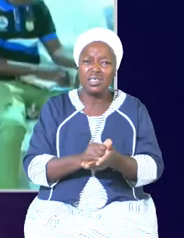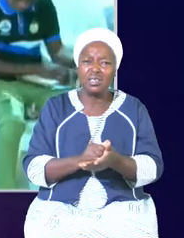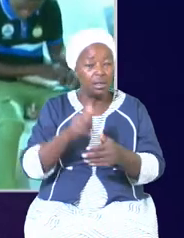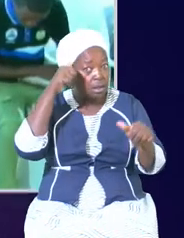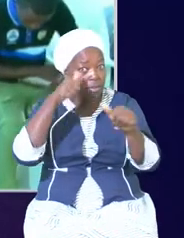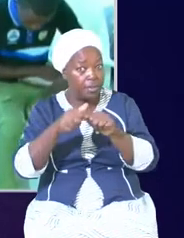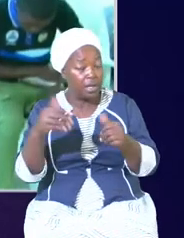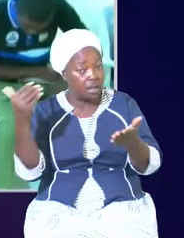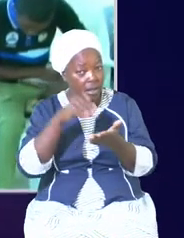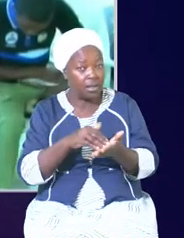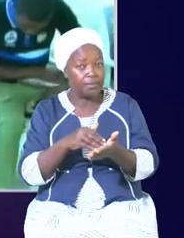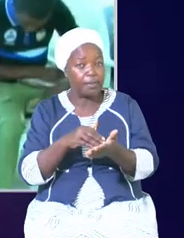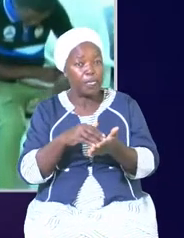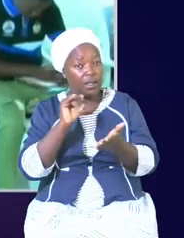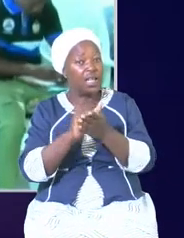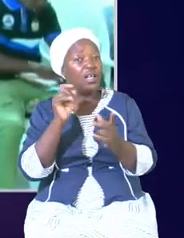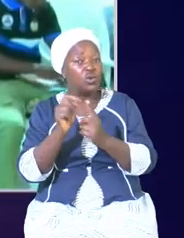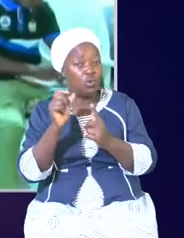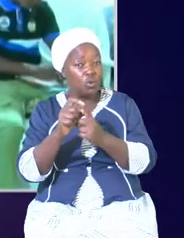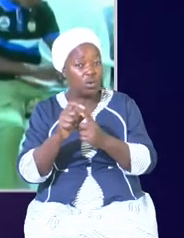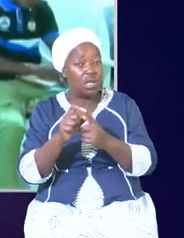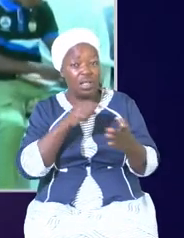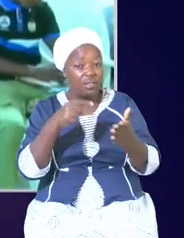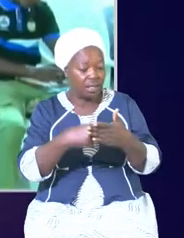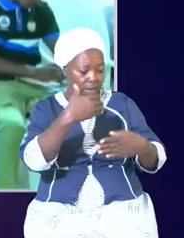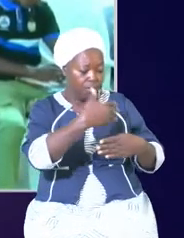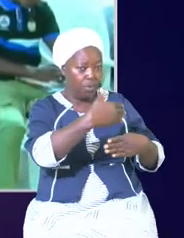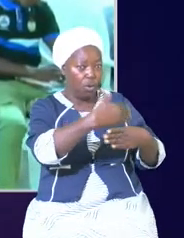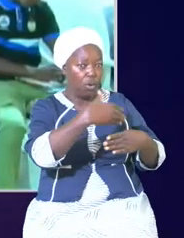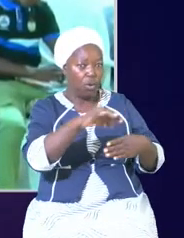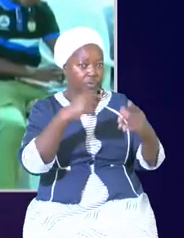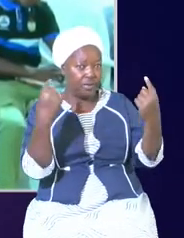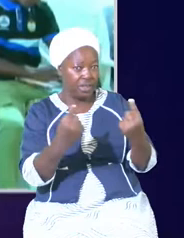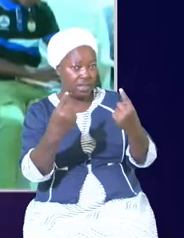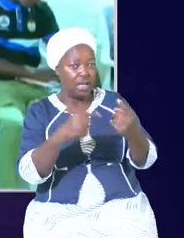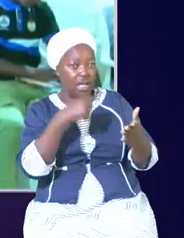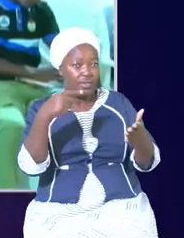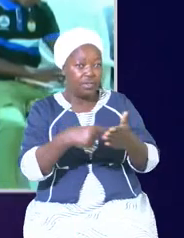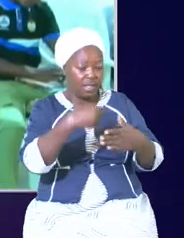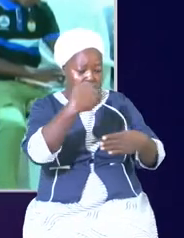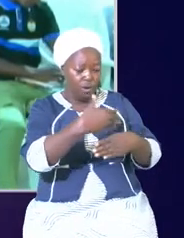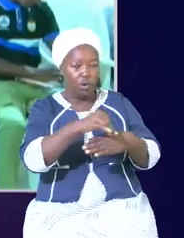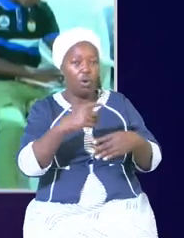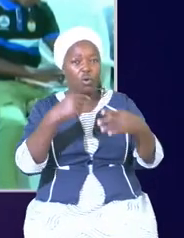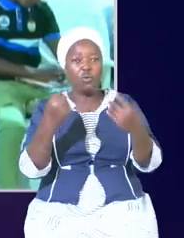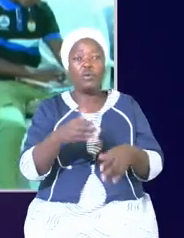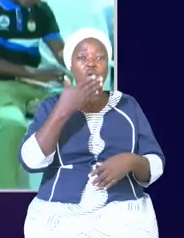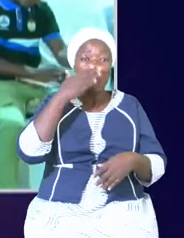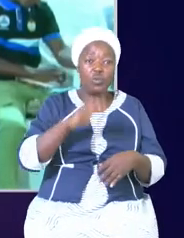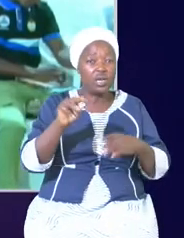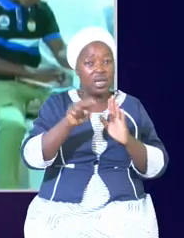again that wall, this block of sin, this brick of transgression,